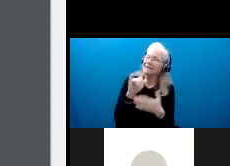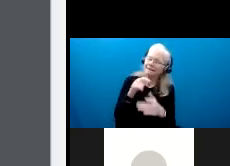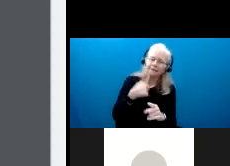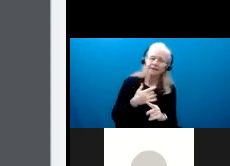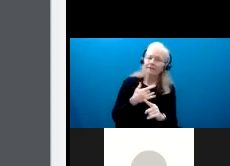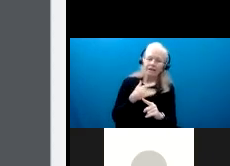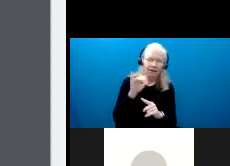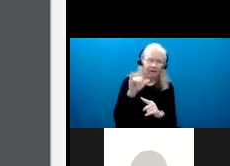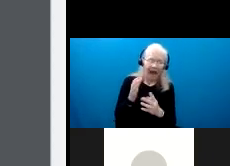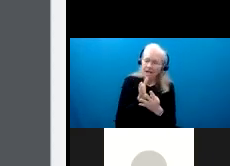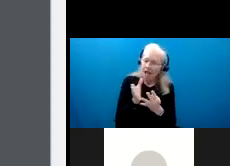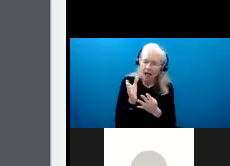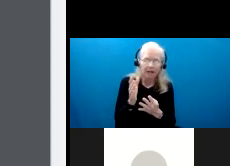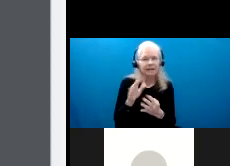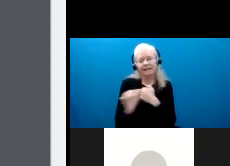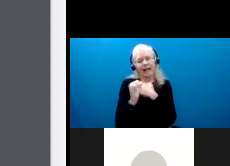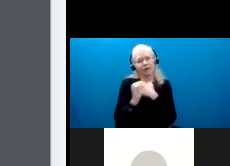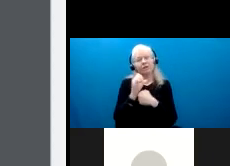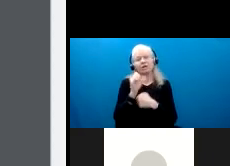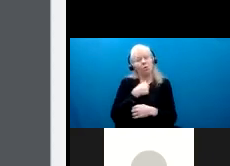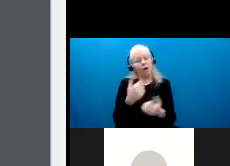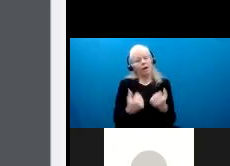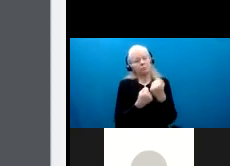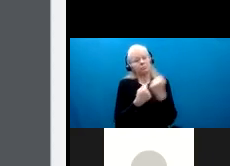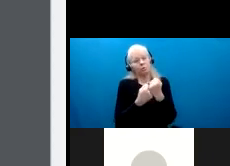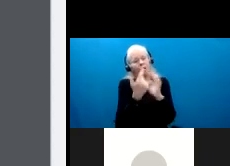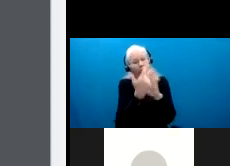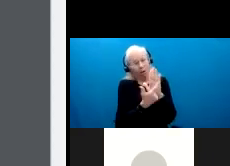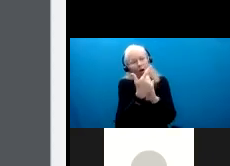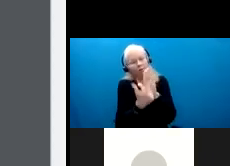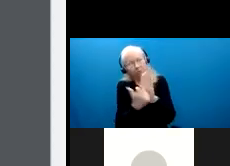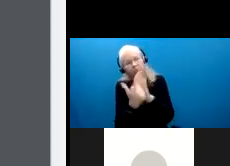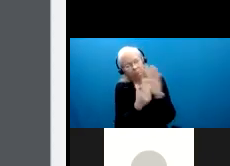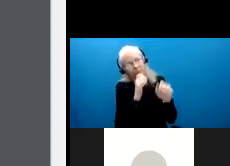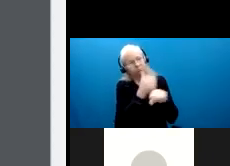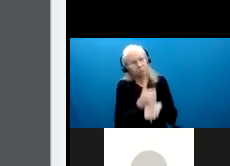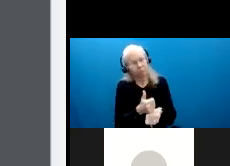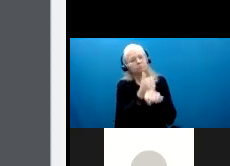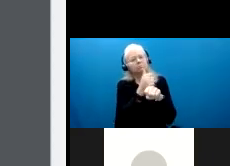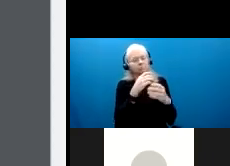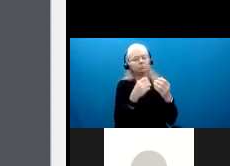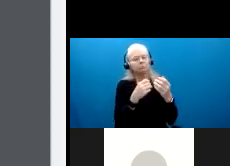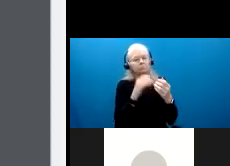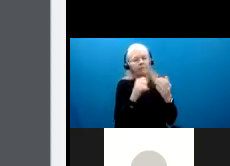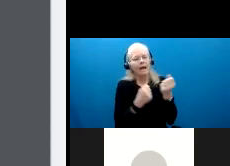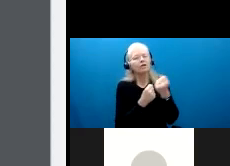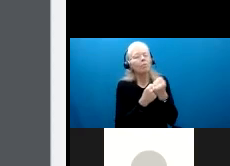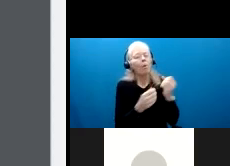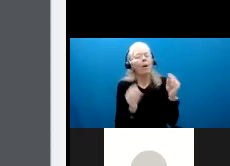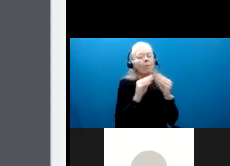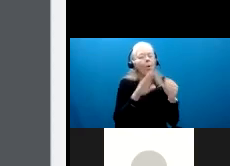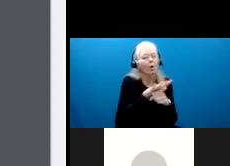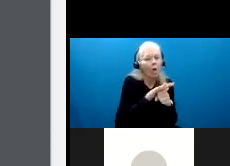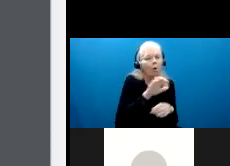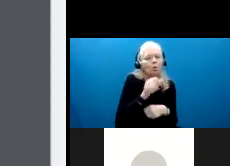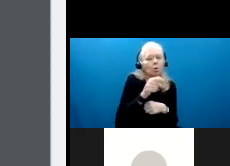So yeah, I would definitely support legislative changes that would support more local owned, more family owned, rather than these big hedge